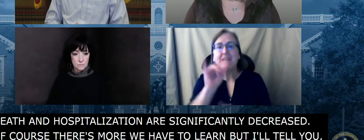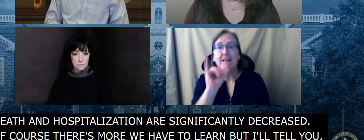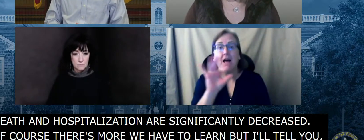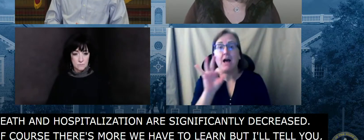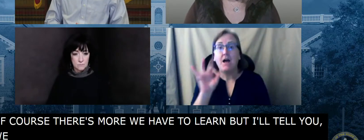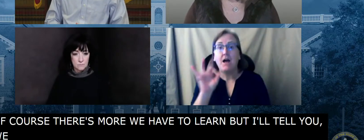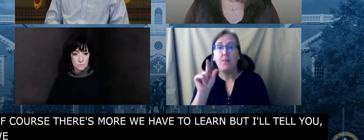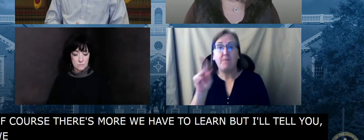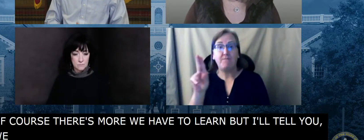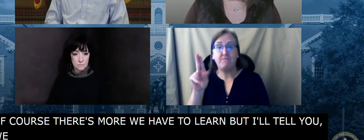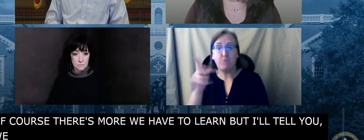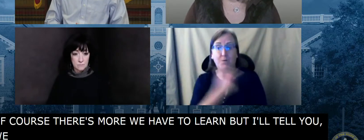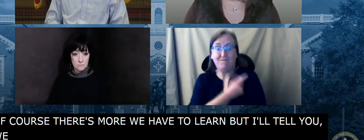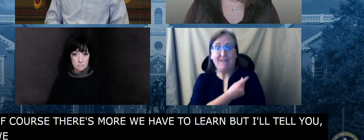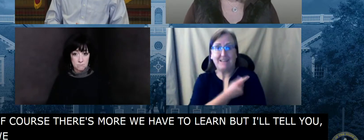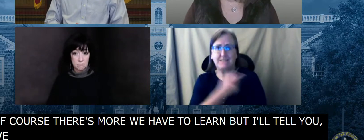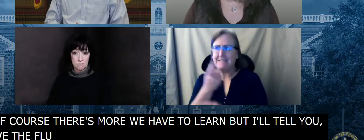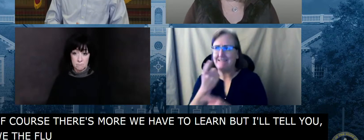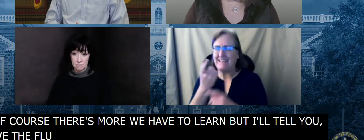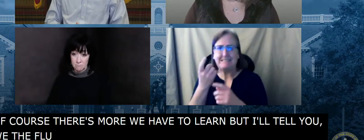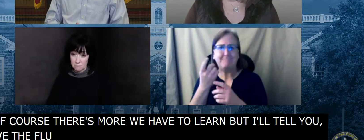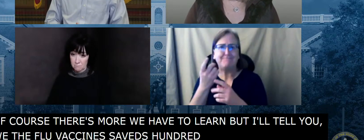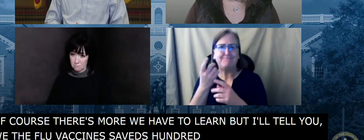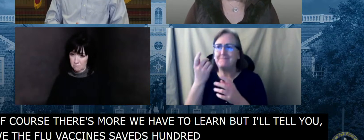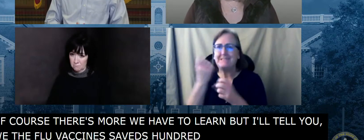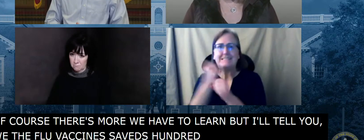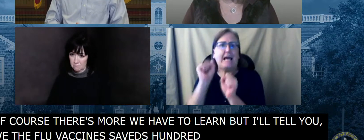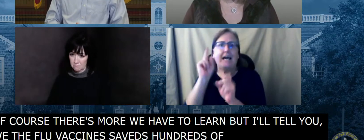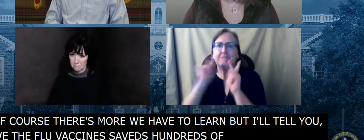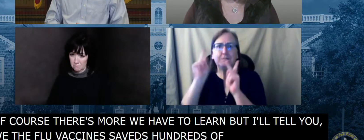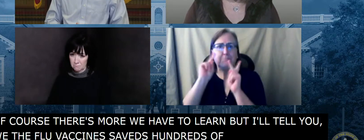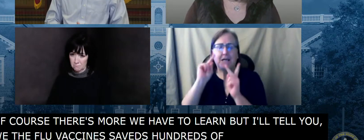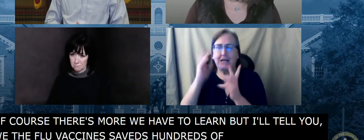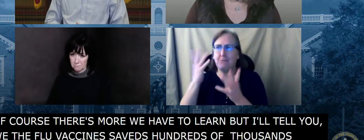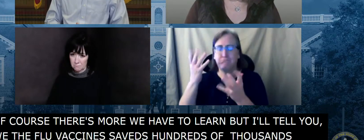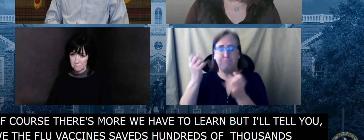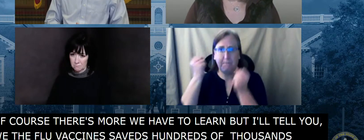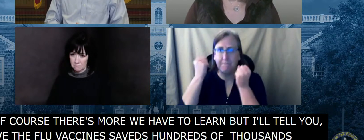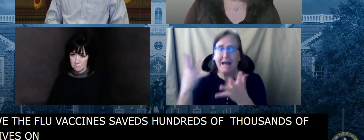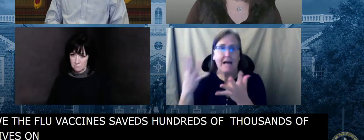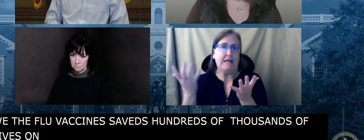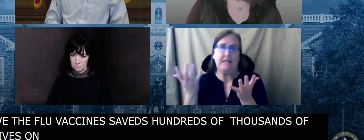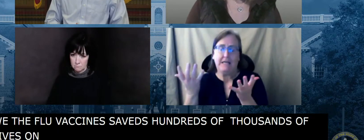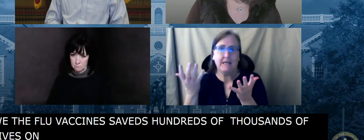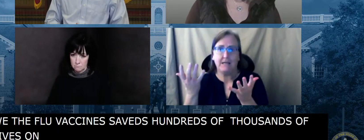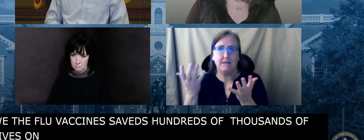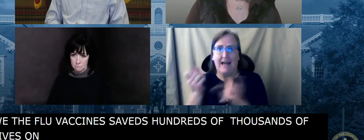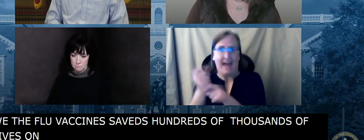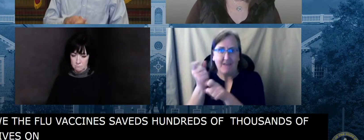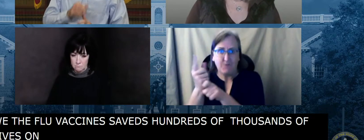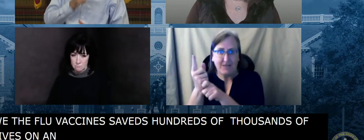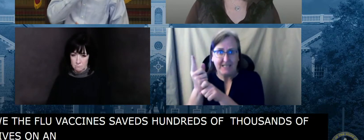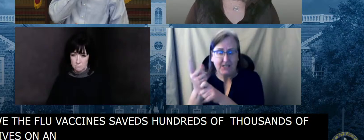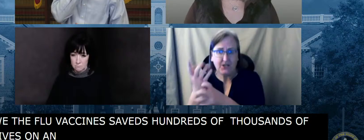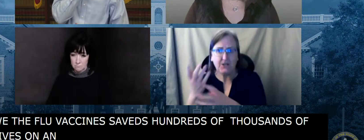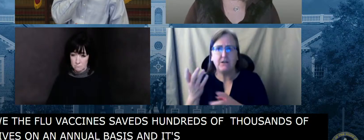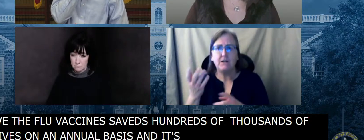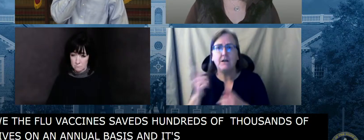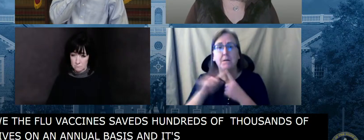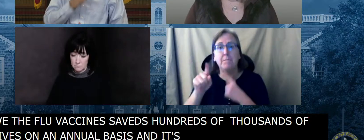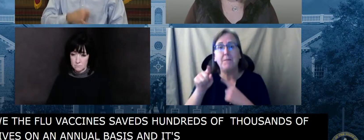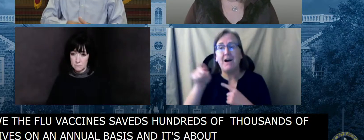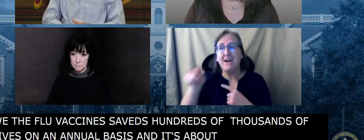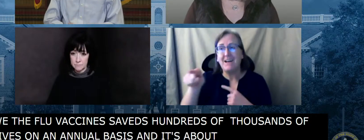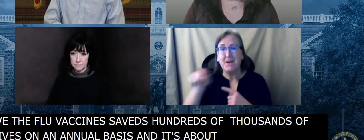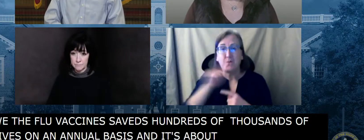saves hundreds and thousands of lives on an annual basis, and it's about 50% effective, sometimes